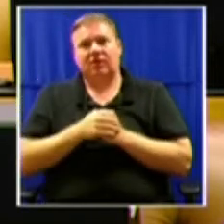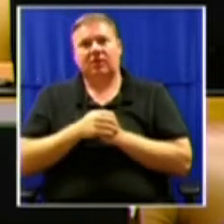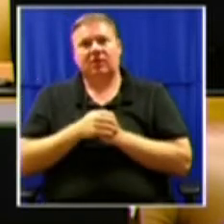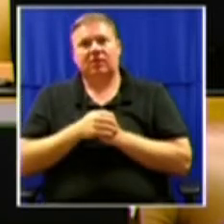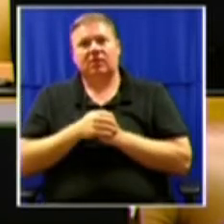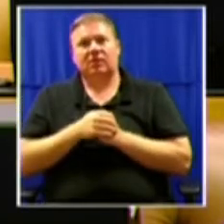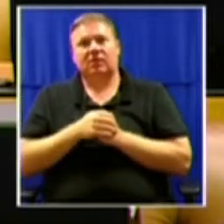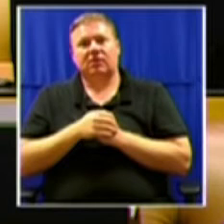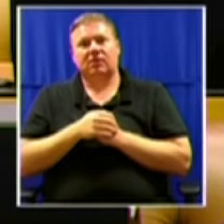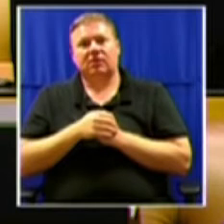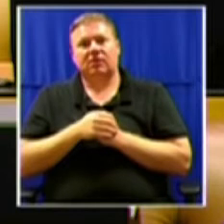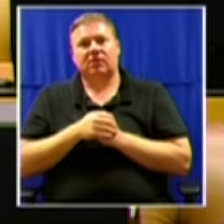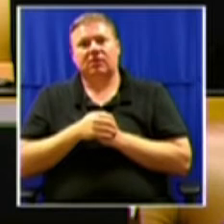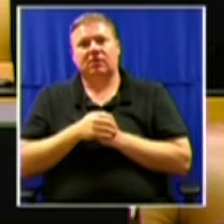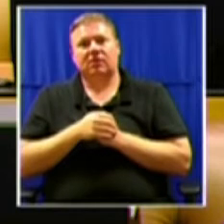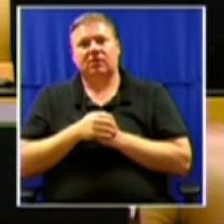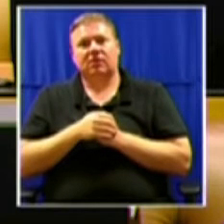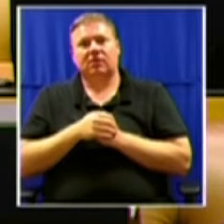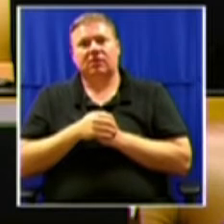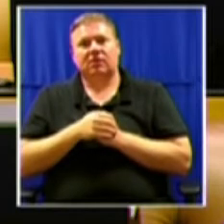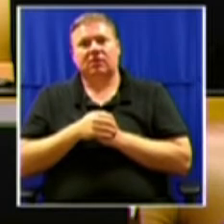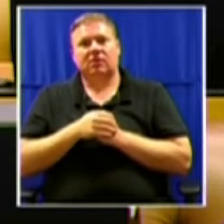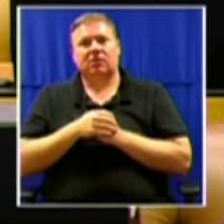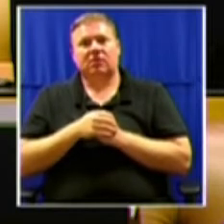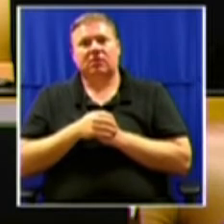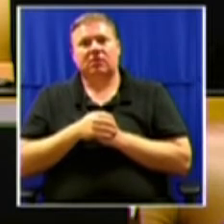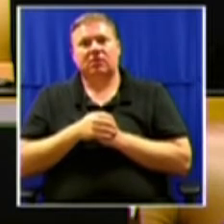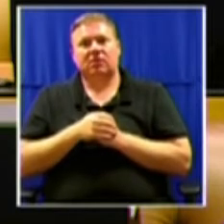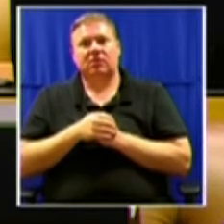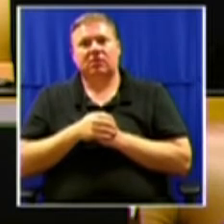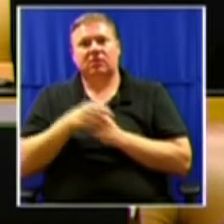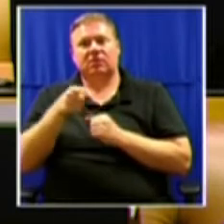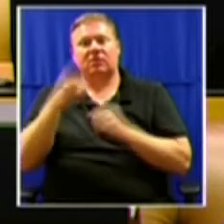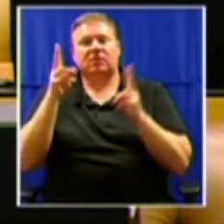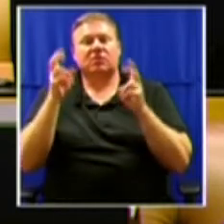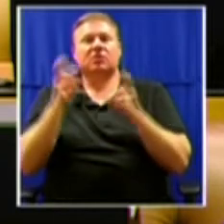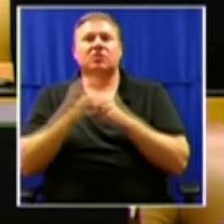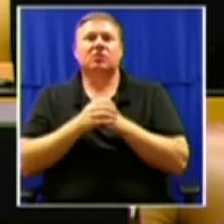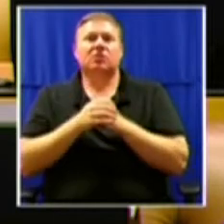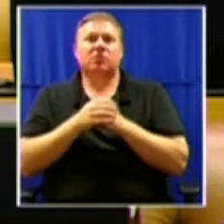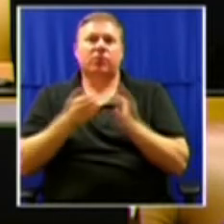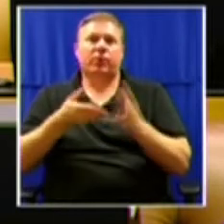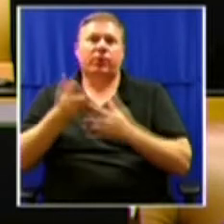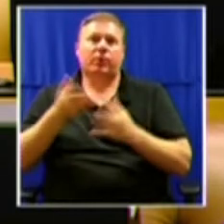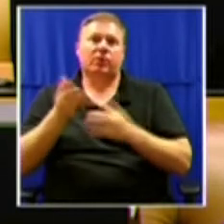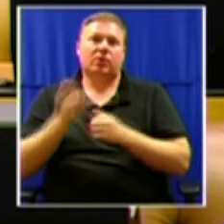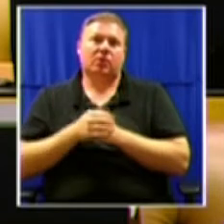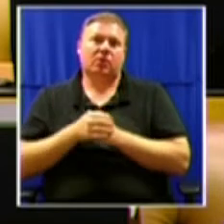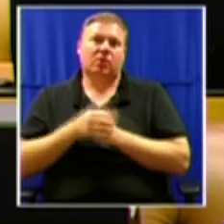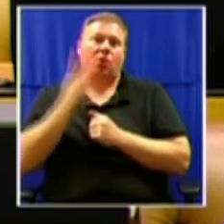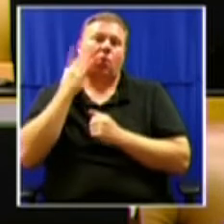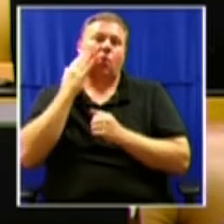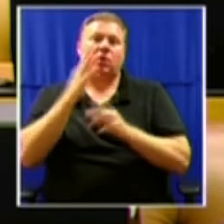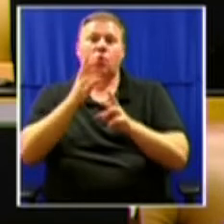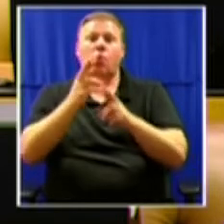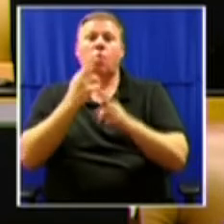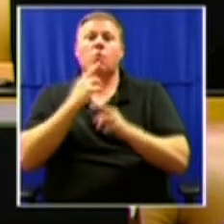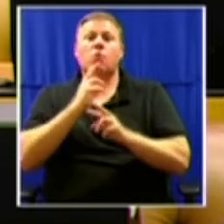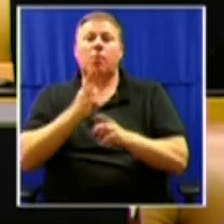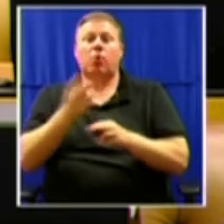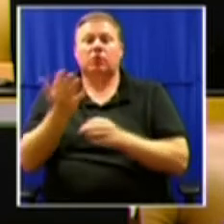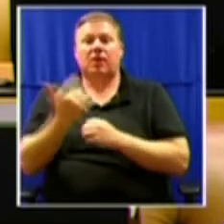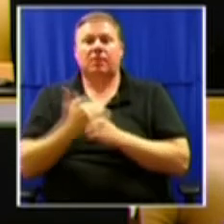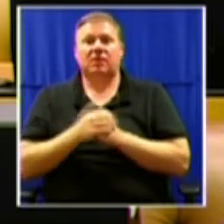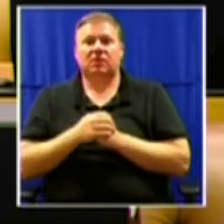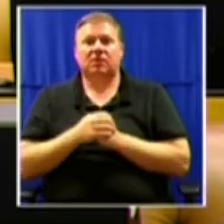defense ombudsperson that is looking after these matters when it's come. So when the report then comes, and then